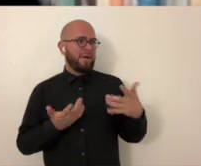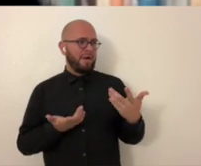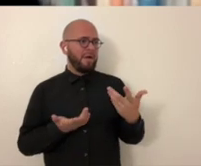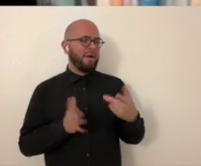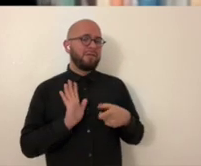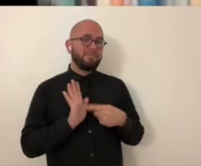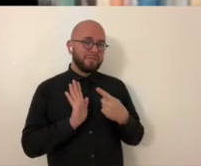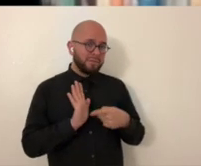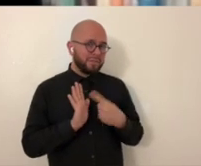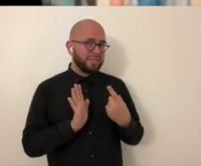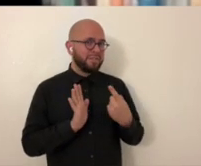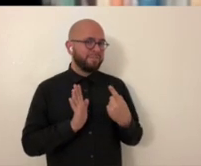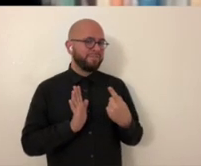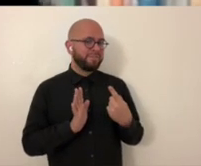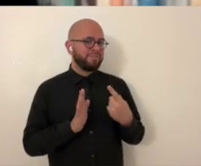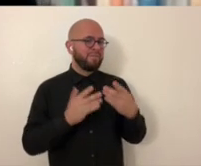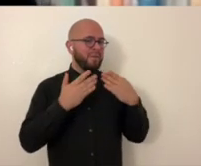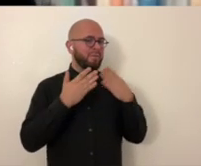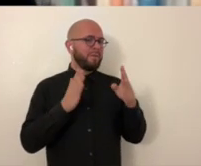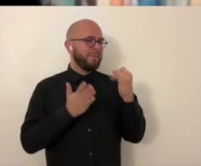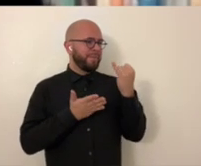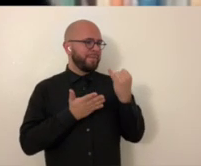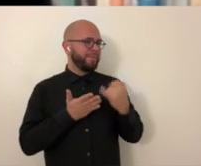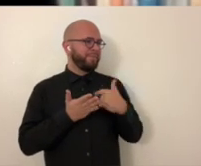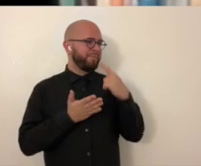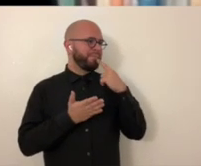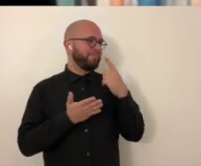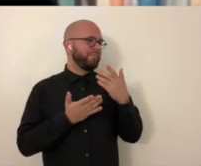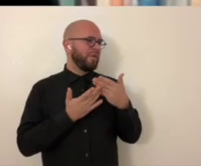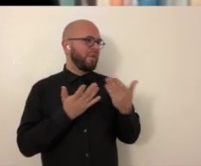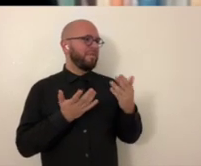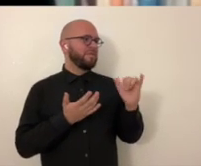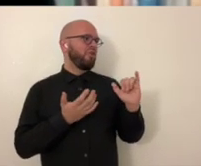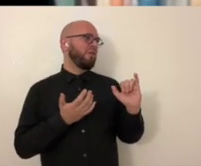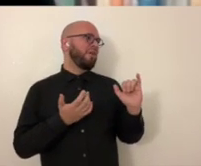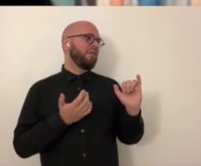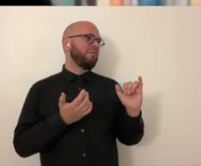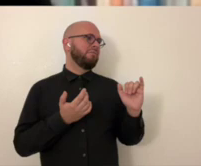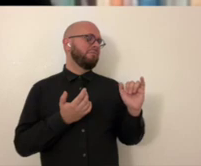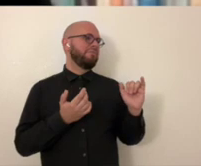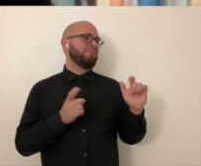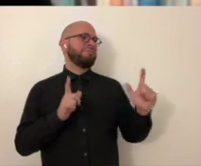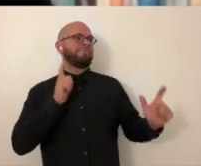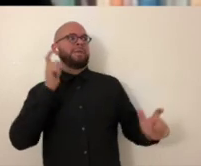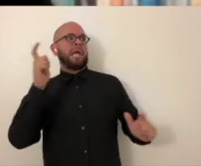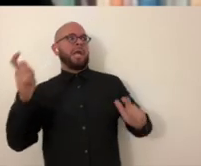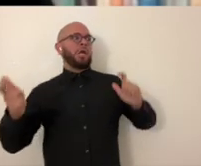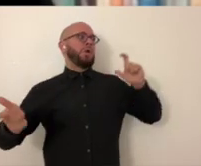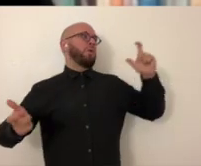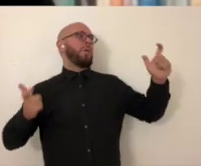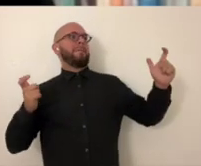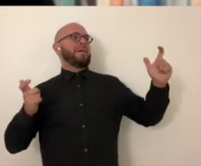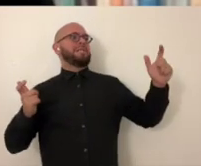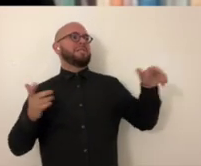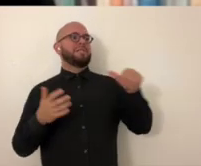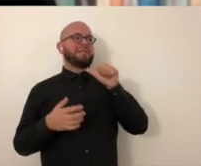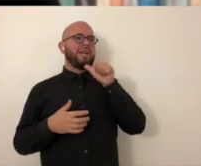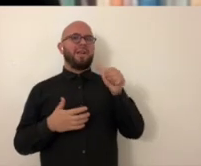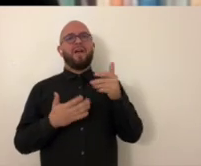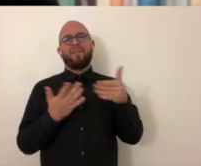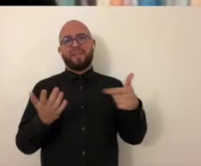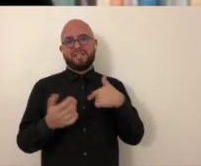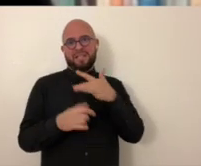neat. I'm kind of excited about that. Sometimes I associate public art with things that are just